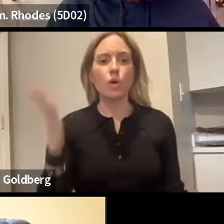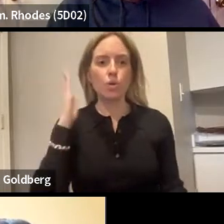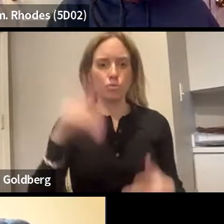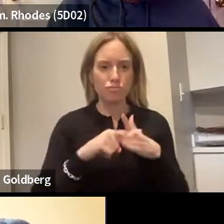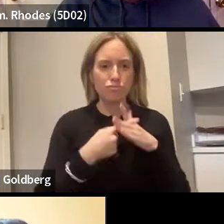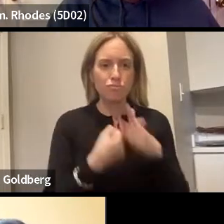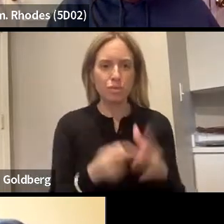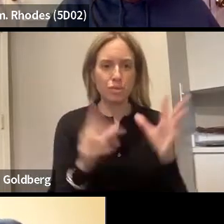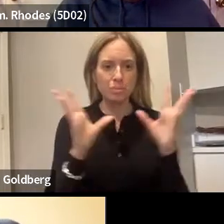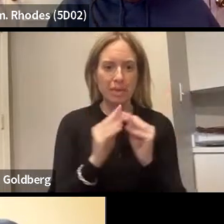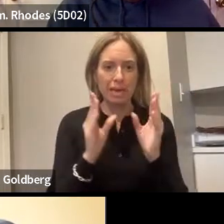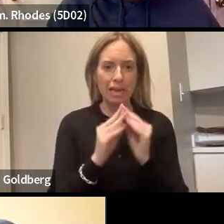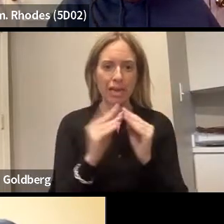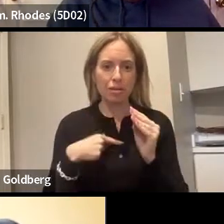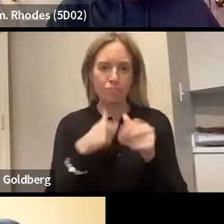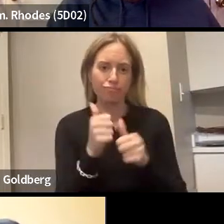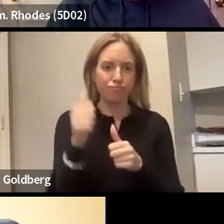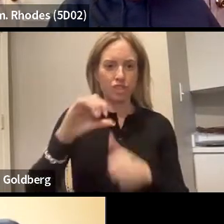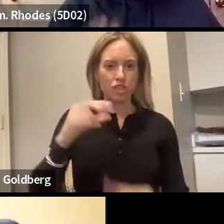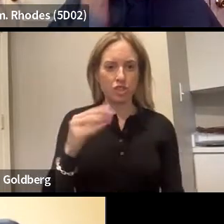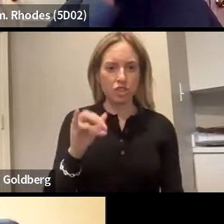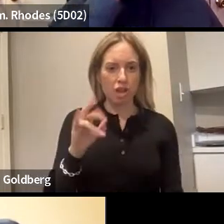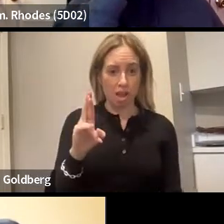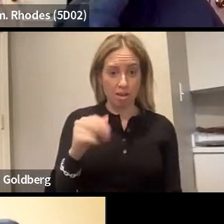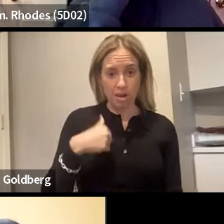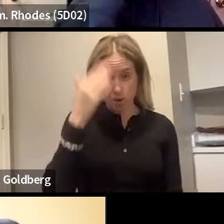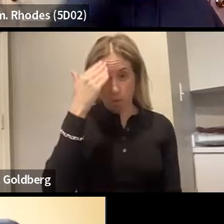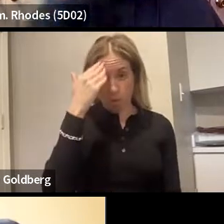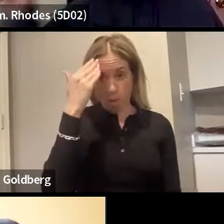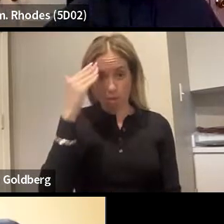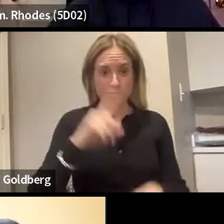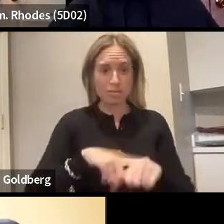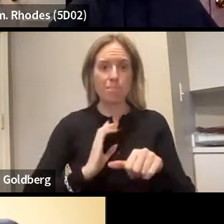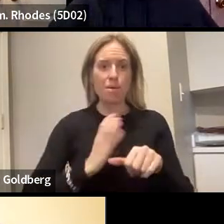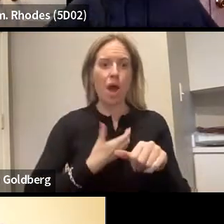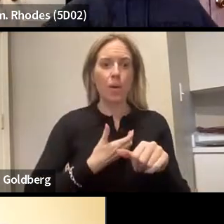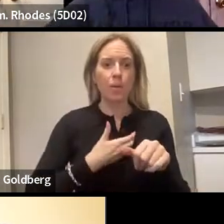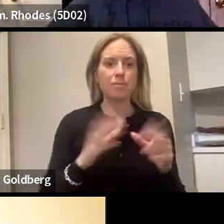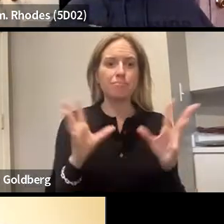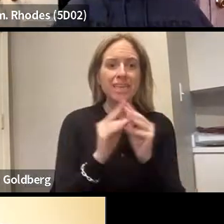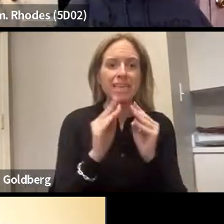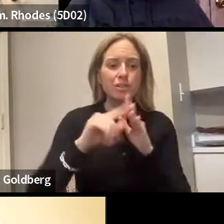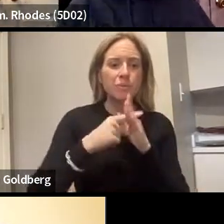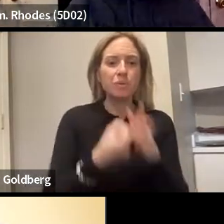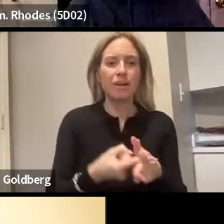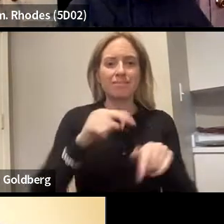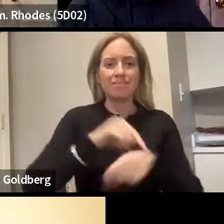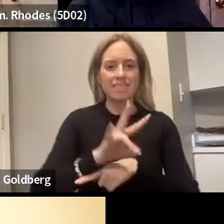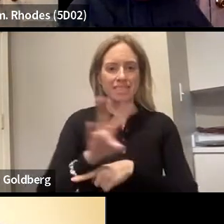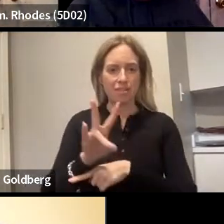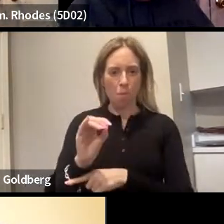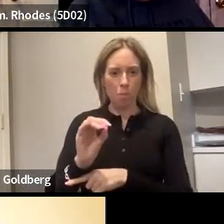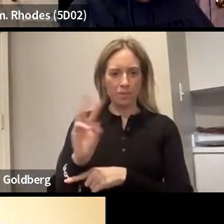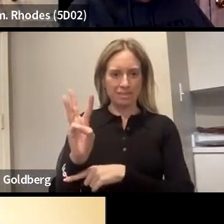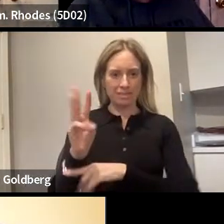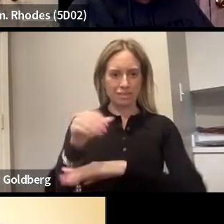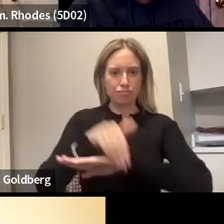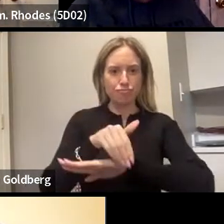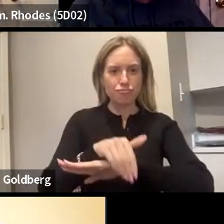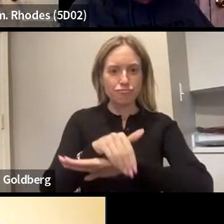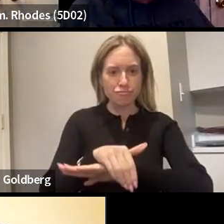order as chair, while noting that the time of commencement of tonight's meeting is 7:06 p.m.